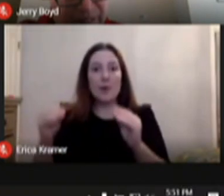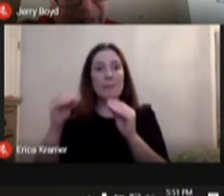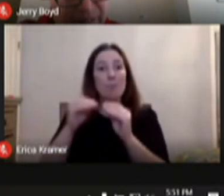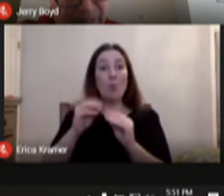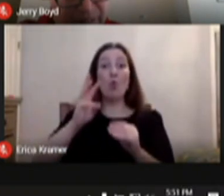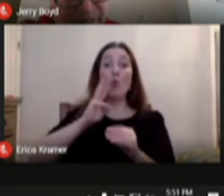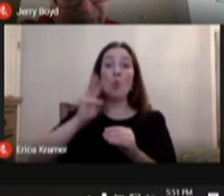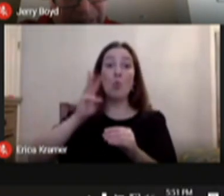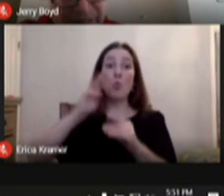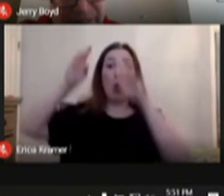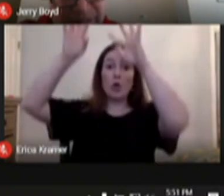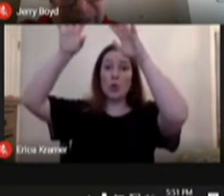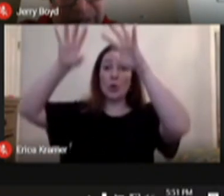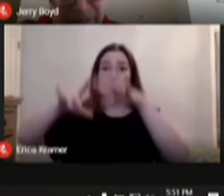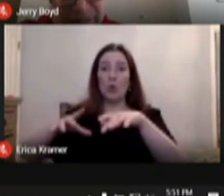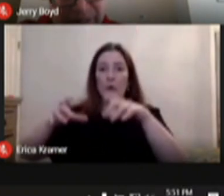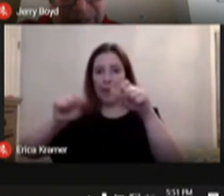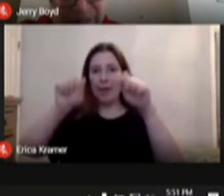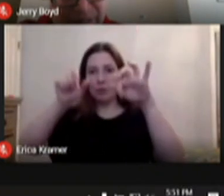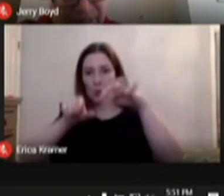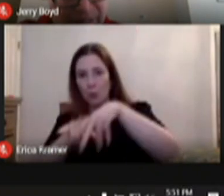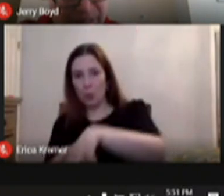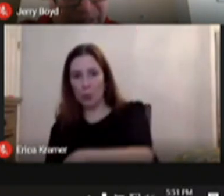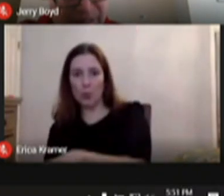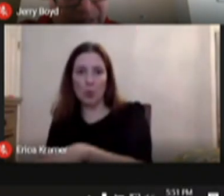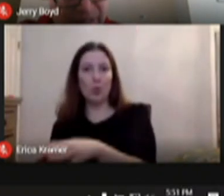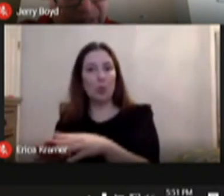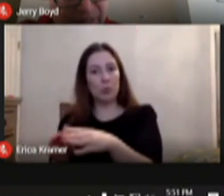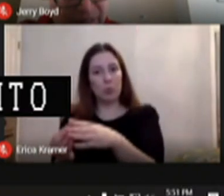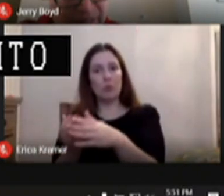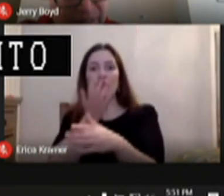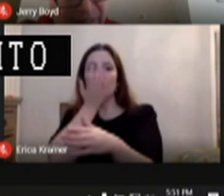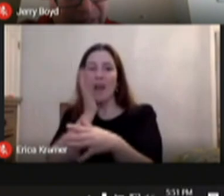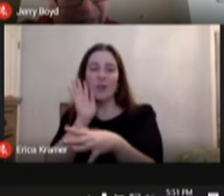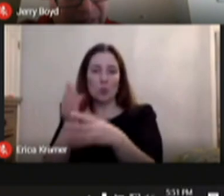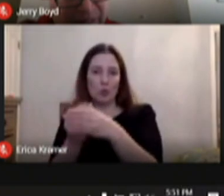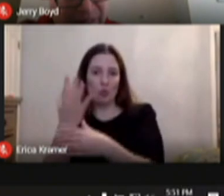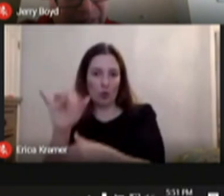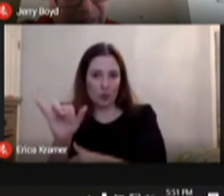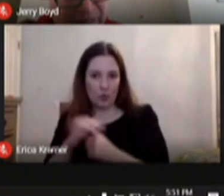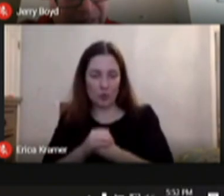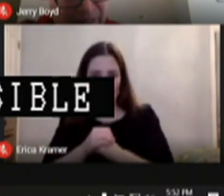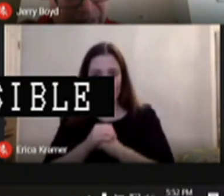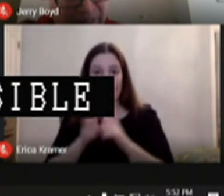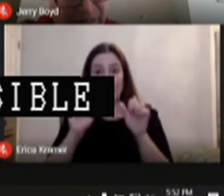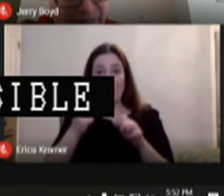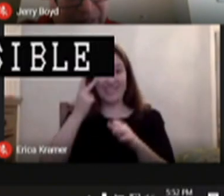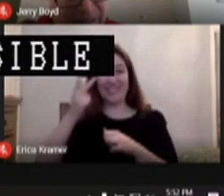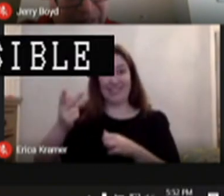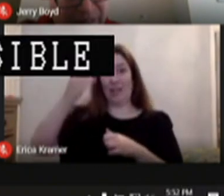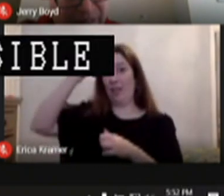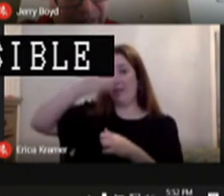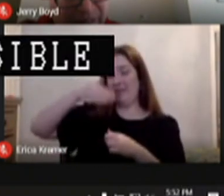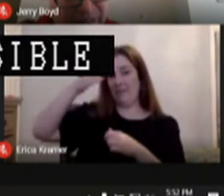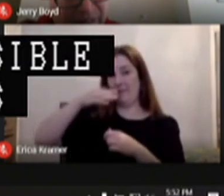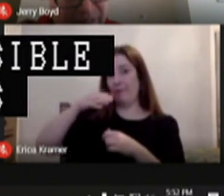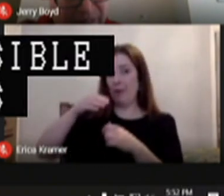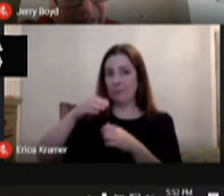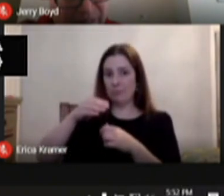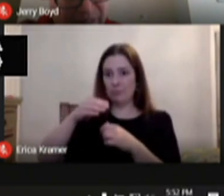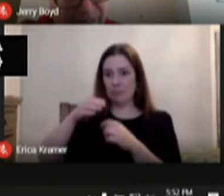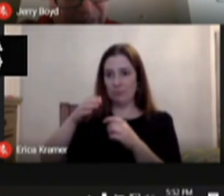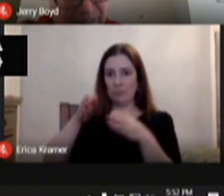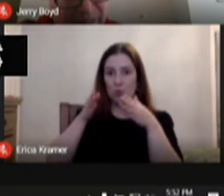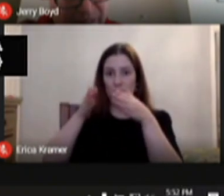let that infiltrate into the soil. You can see that main accessible route carved up from Congress Street right up into a right-sized